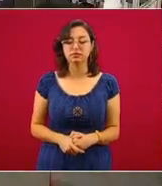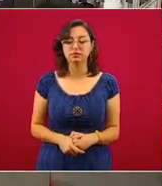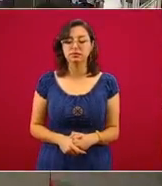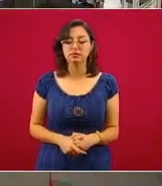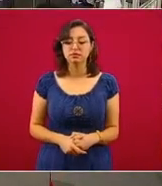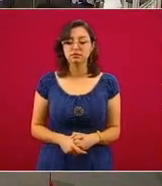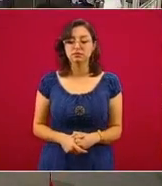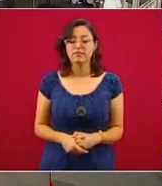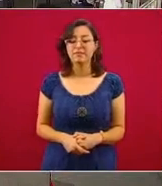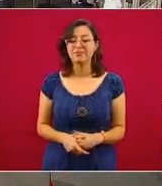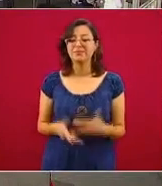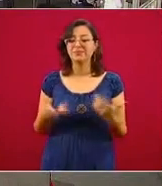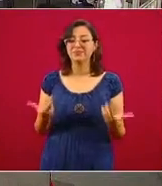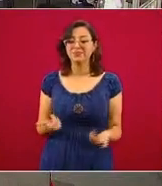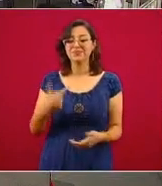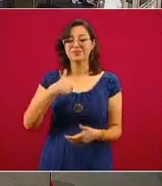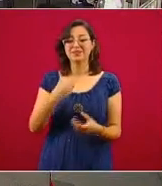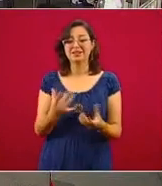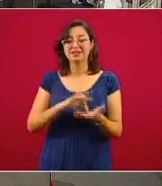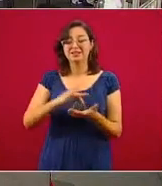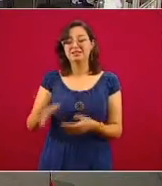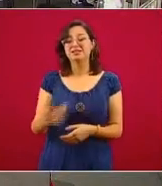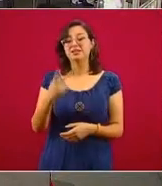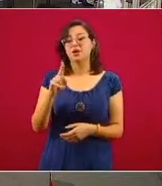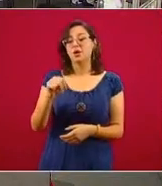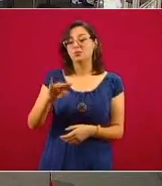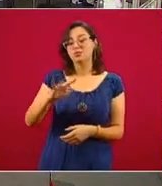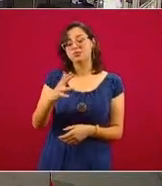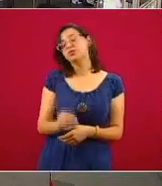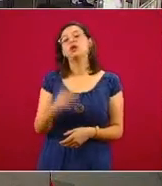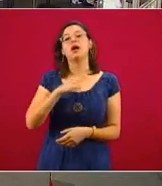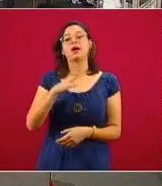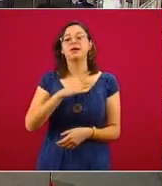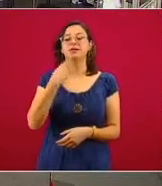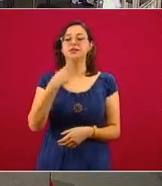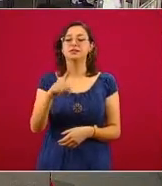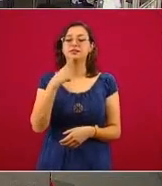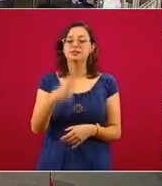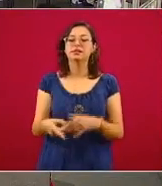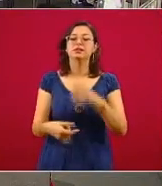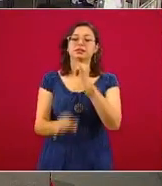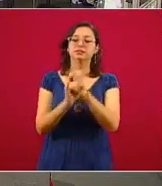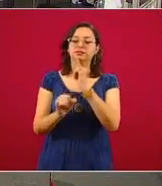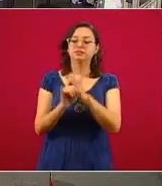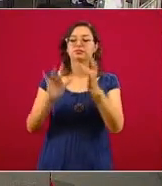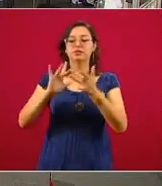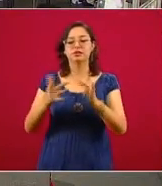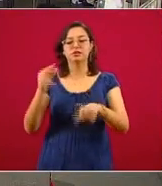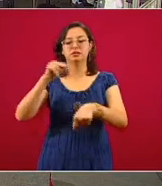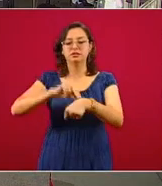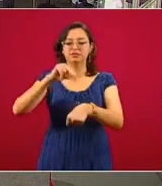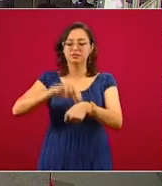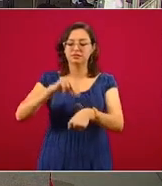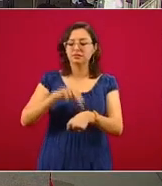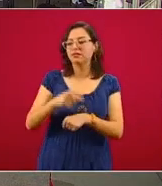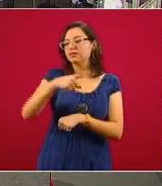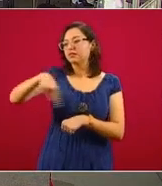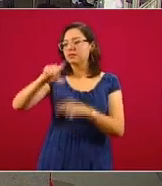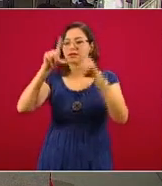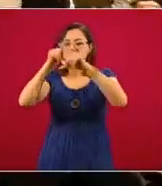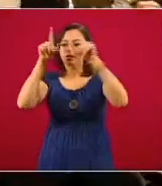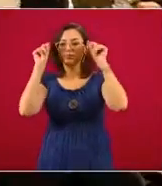you. Good evening, Poncho Gutierrez. There have been some reports on social media on behalf of healthcare professionals, doctors,